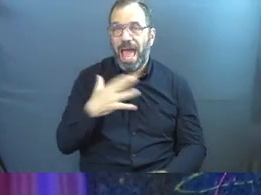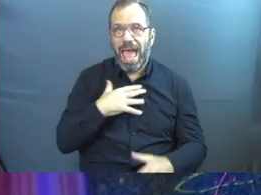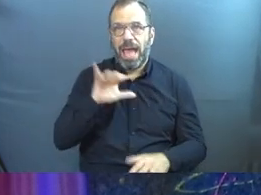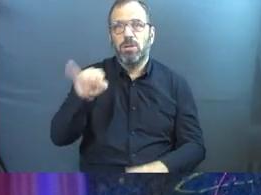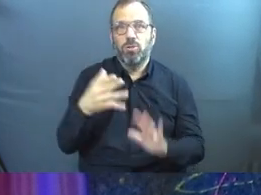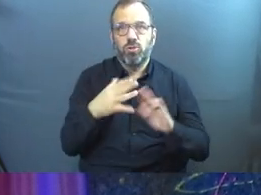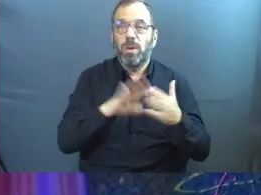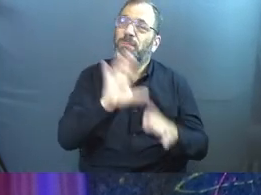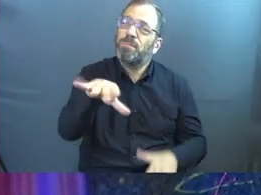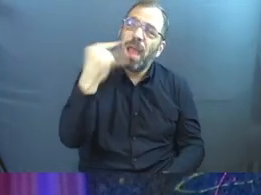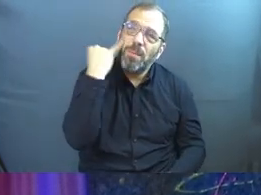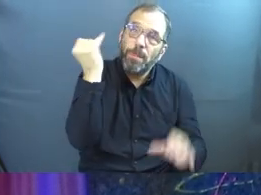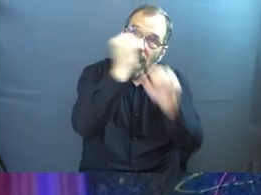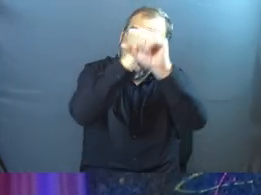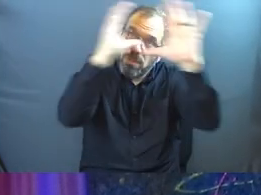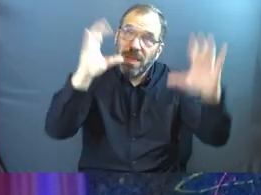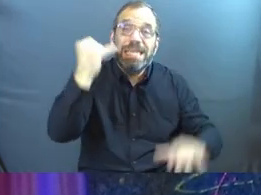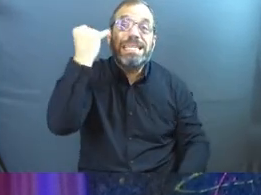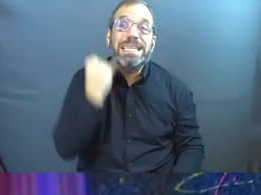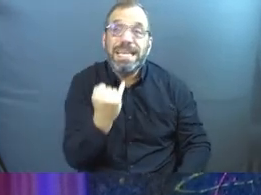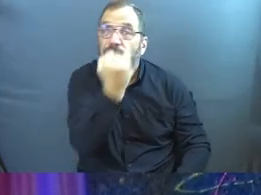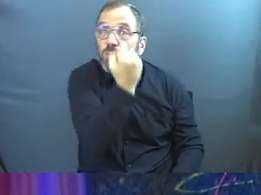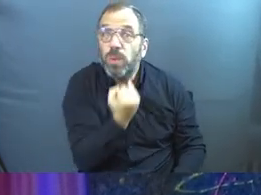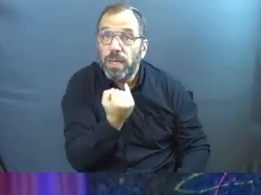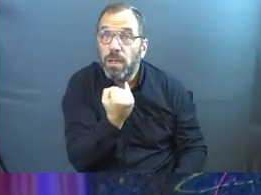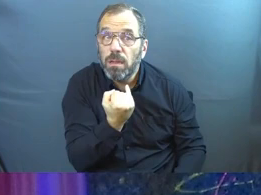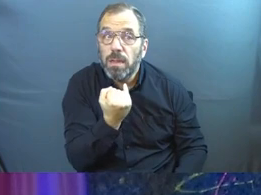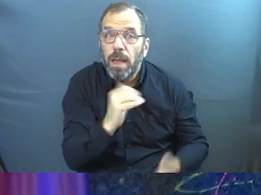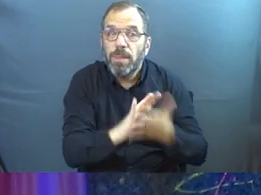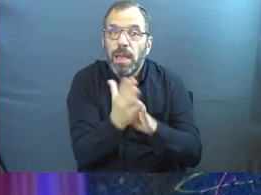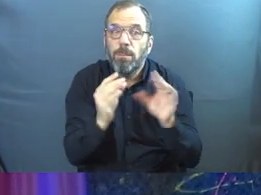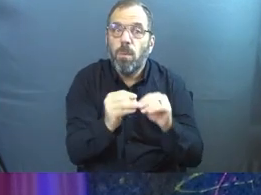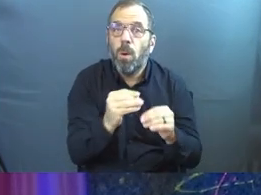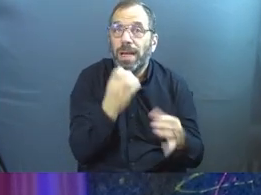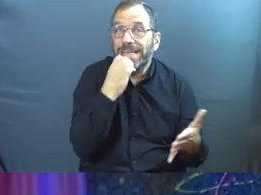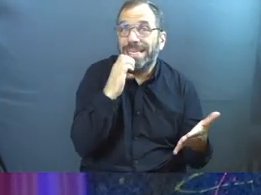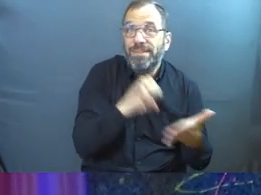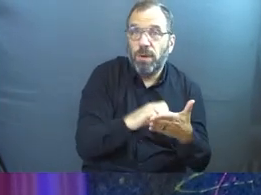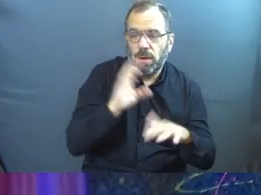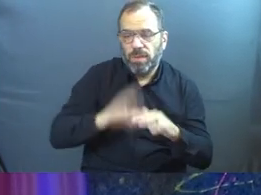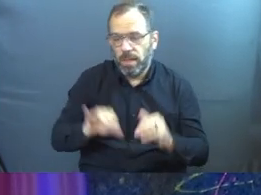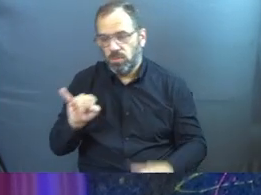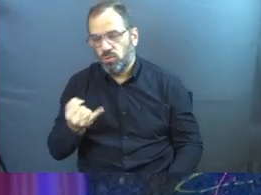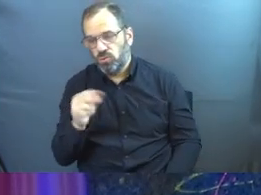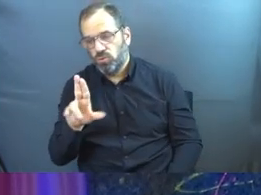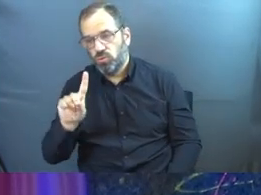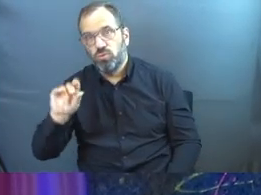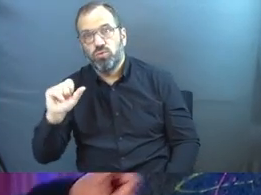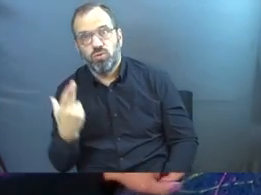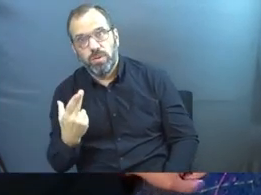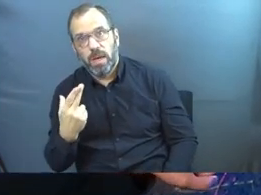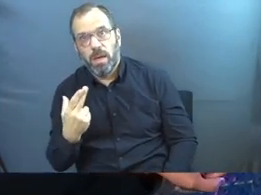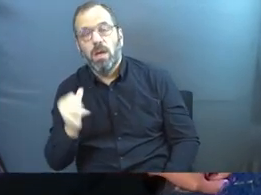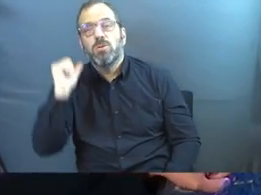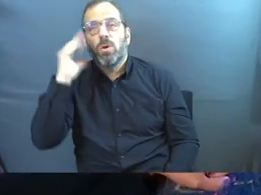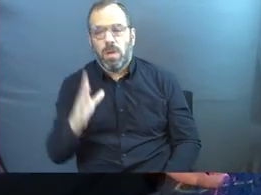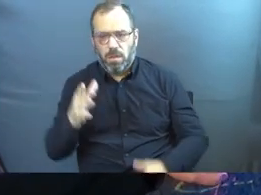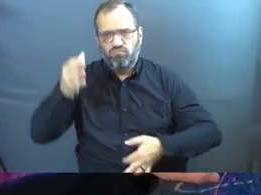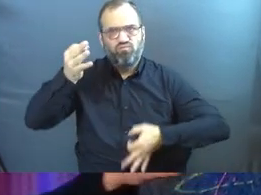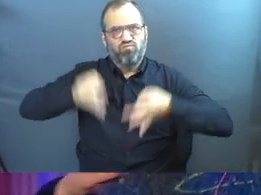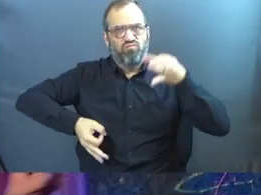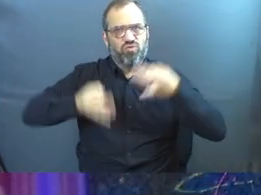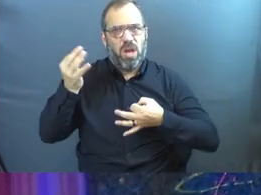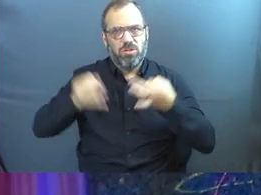And somehow, if you can imagine, Israel seemed to be a little bit more evil than Judah was. And so God brought